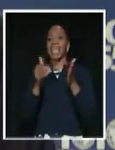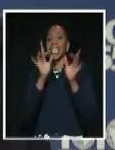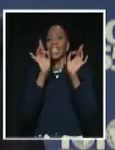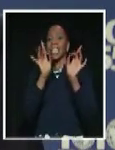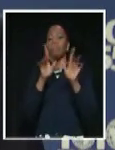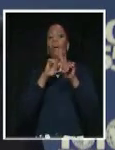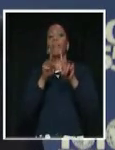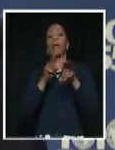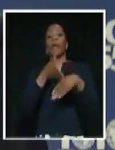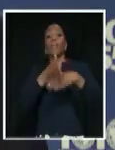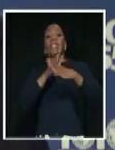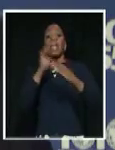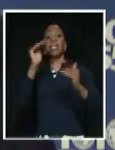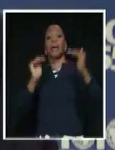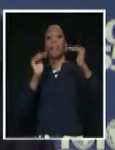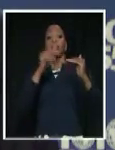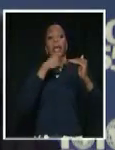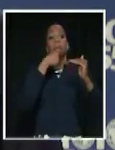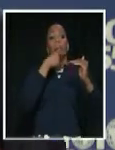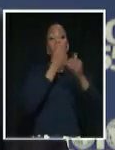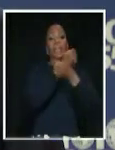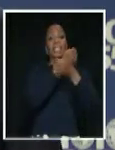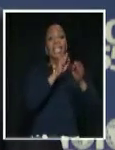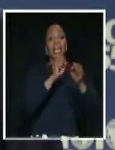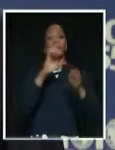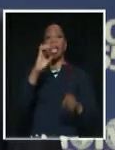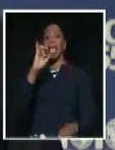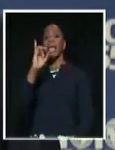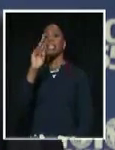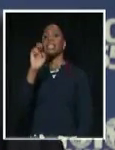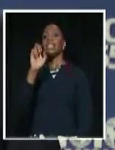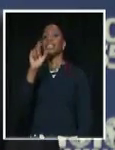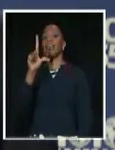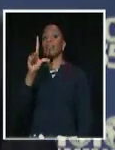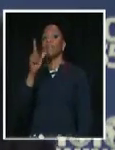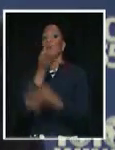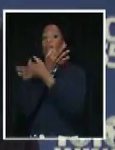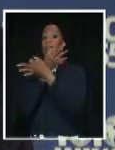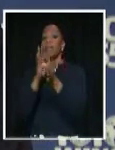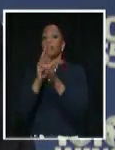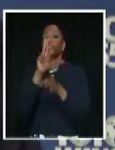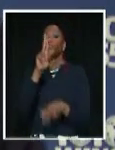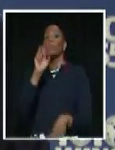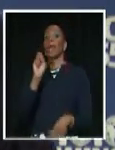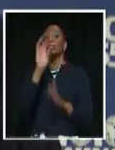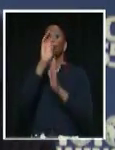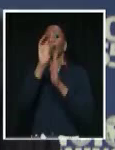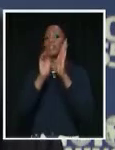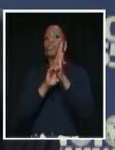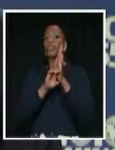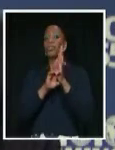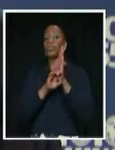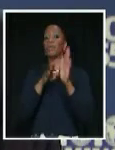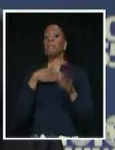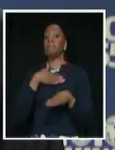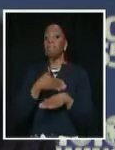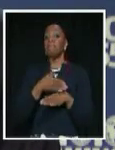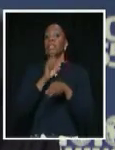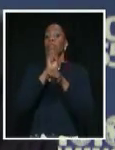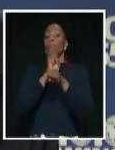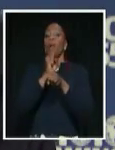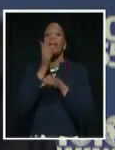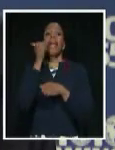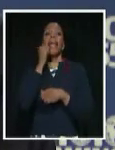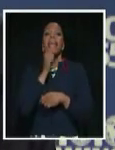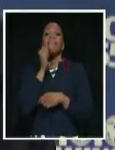protecting the balance between public safety and civil liberties, our U.S. Constitution obliges us to work every single day to strike